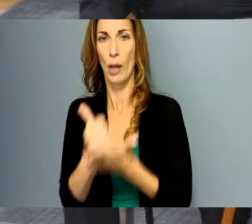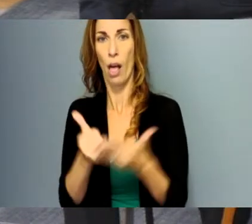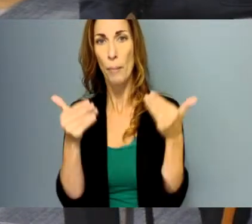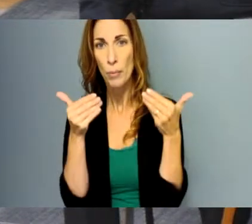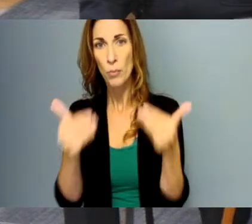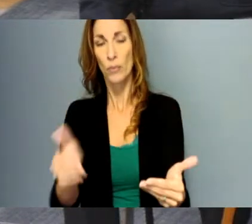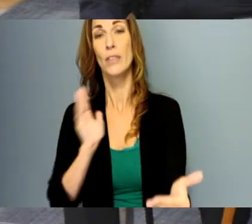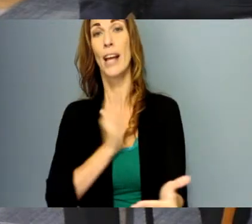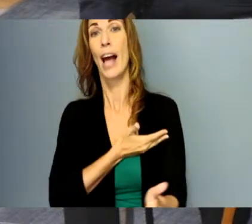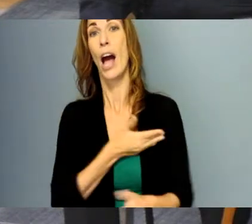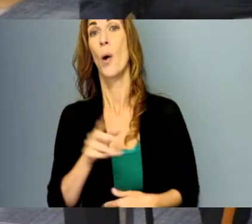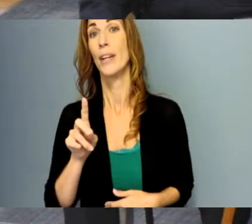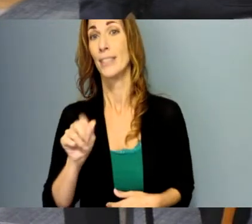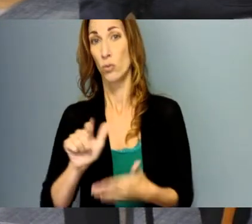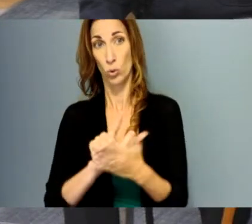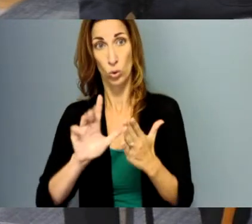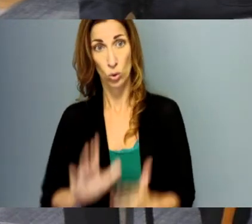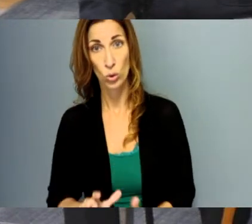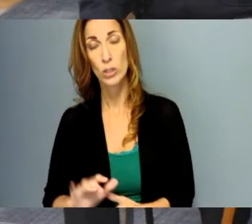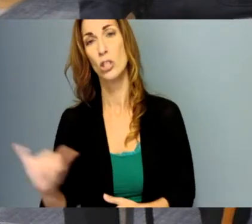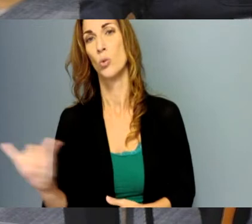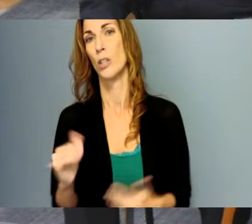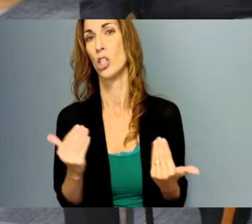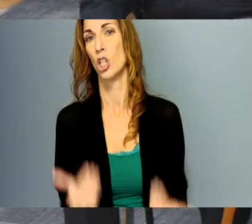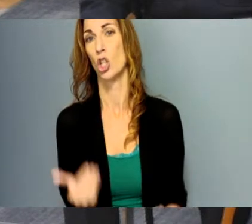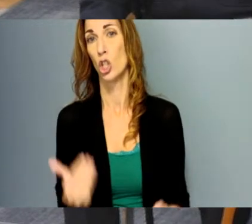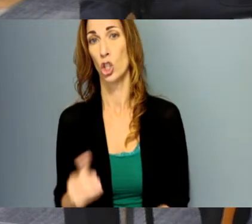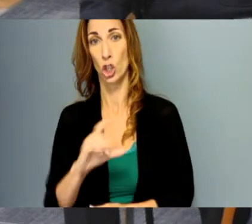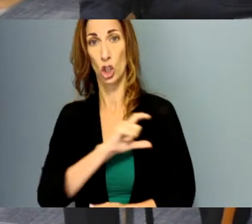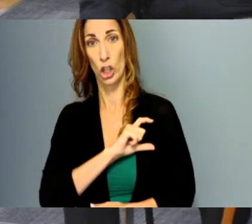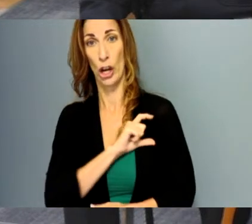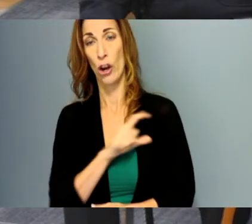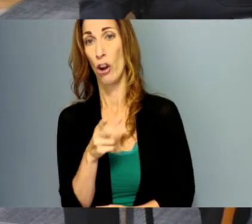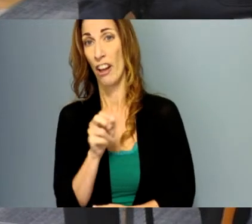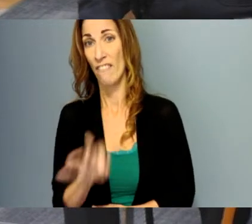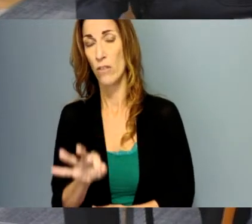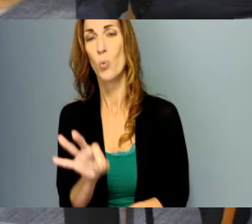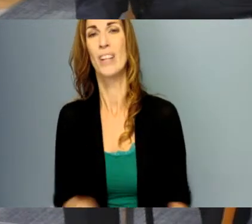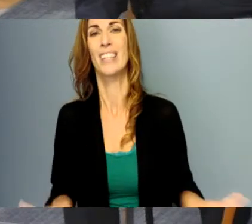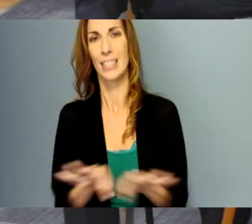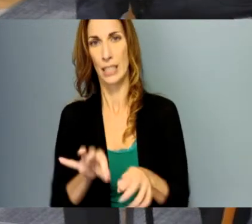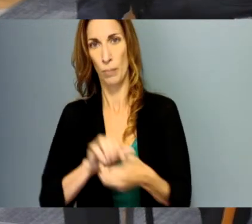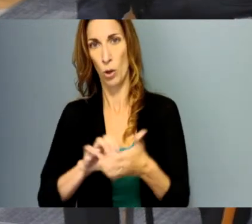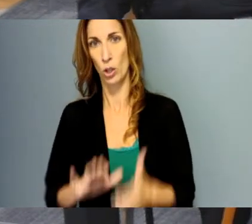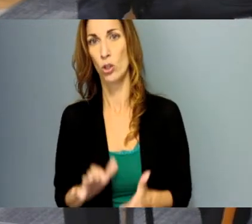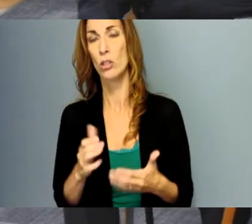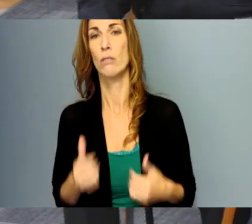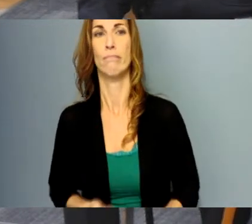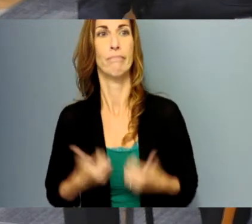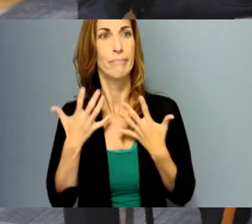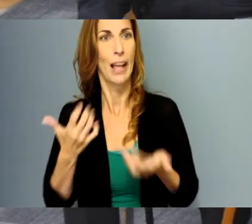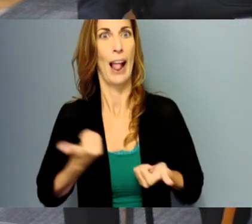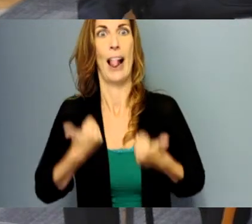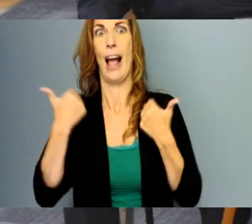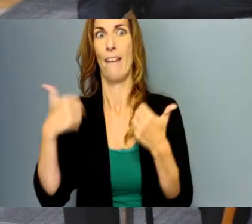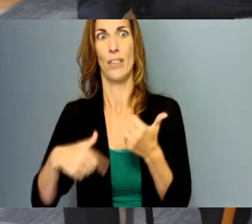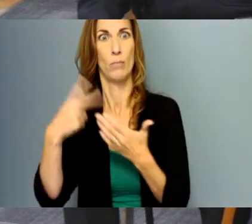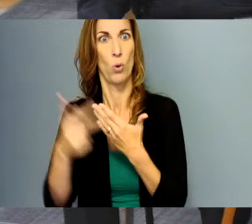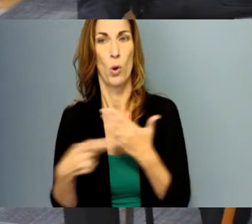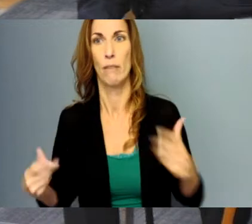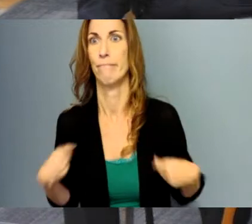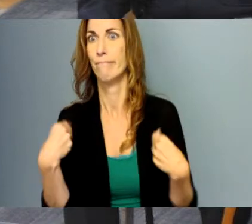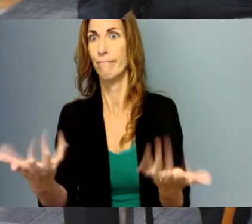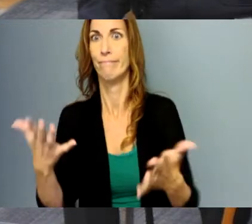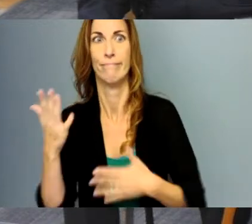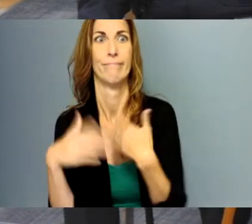Our district attorney, as well as our current sheriff, were key partners in bringing this program to life. So I appreciate their work as well.